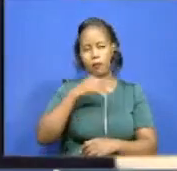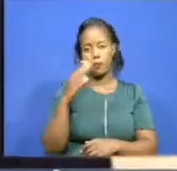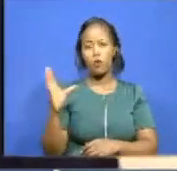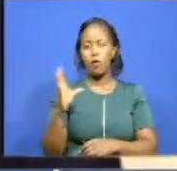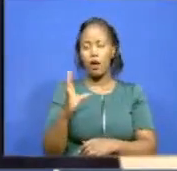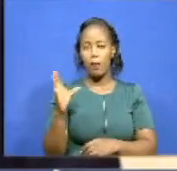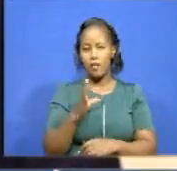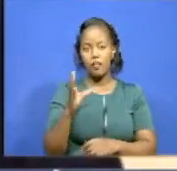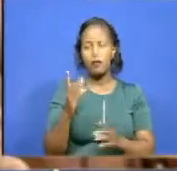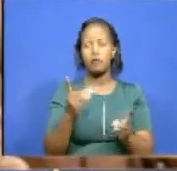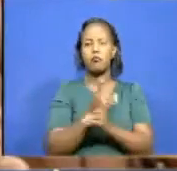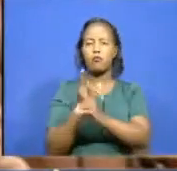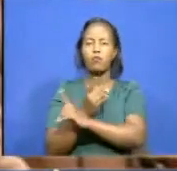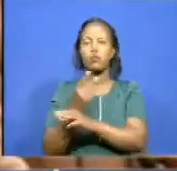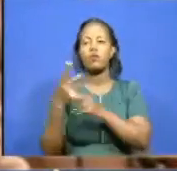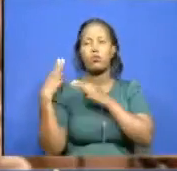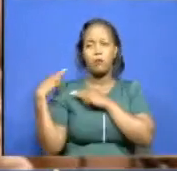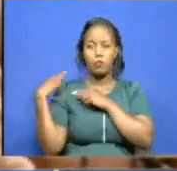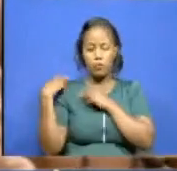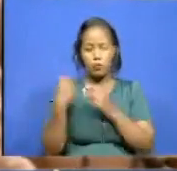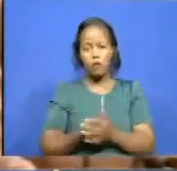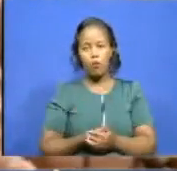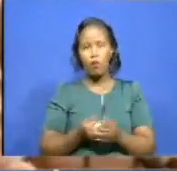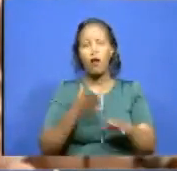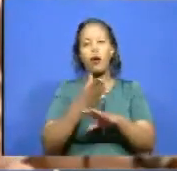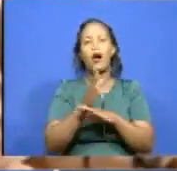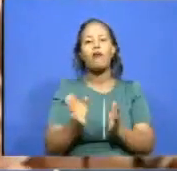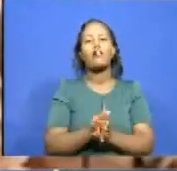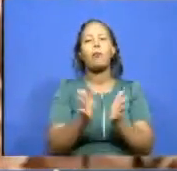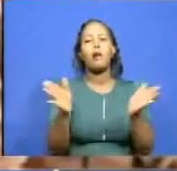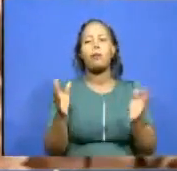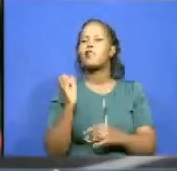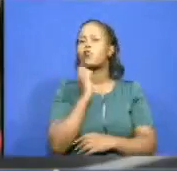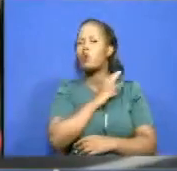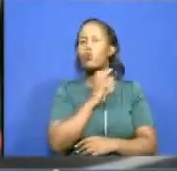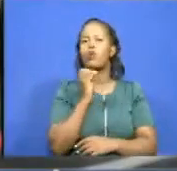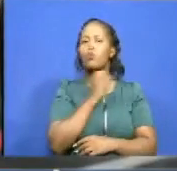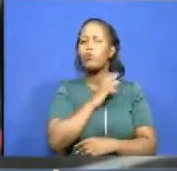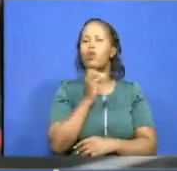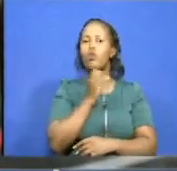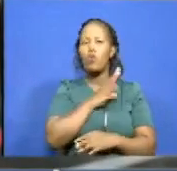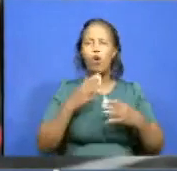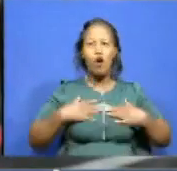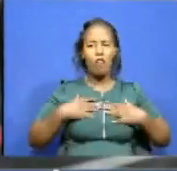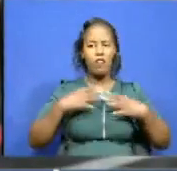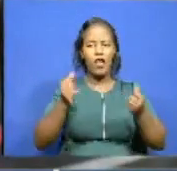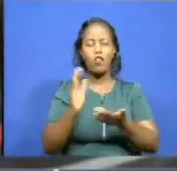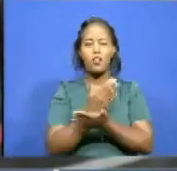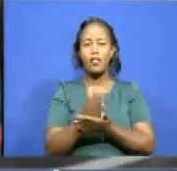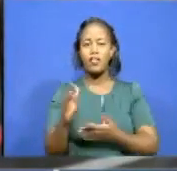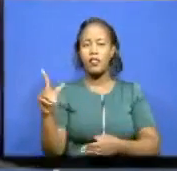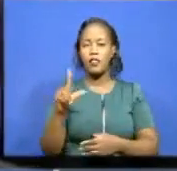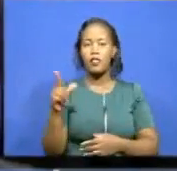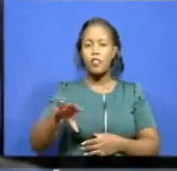in the various roles. Following public outcry on the performance of the health sector in Laikipia County, where over